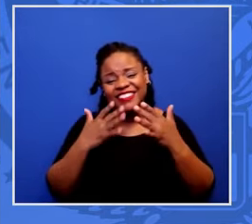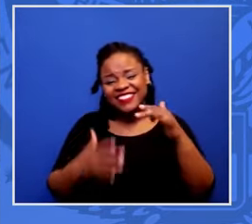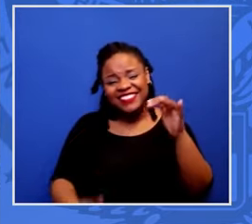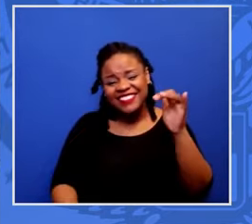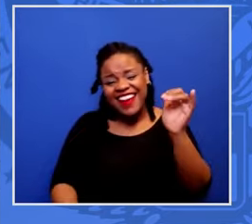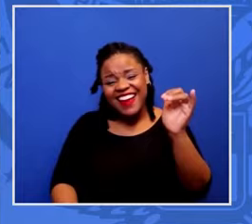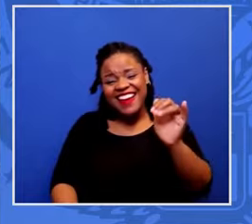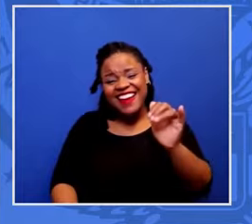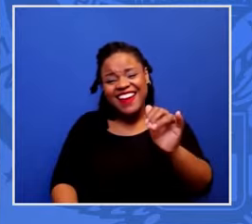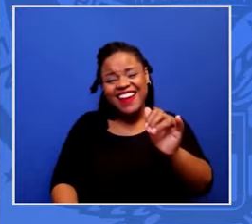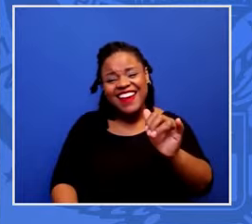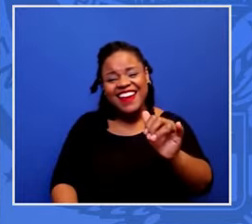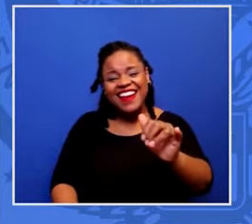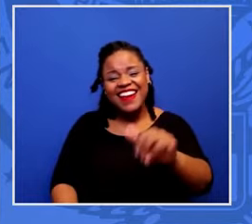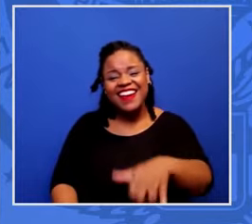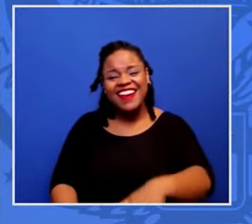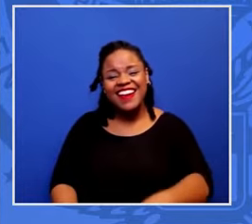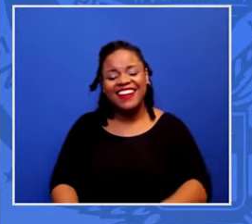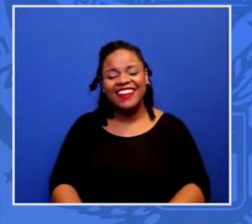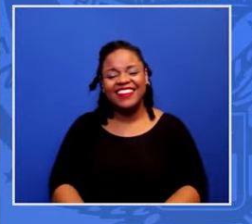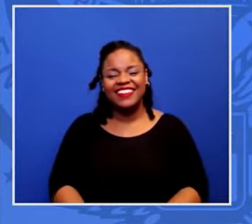colors.